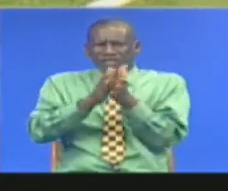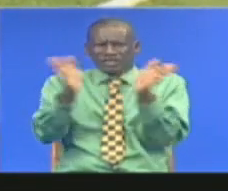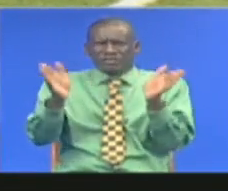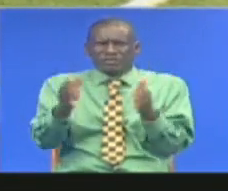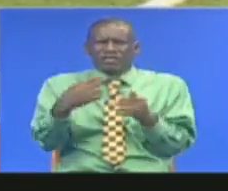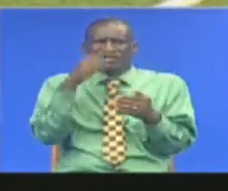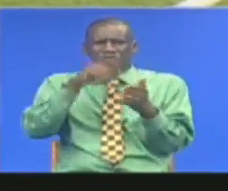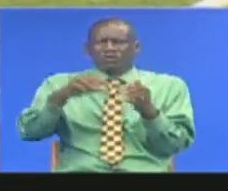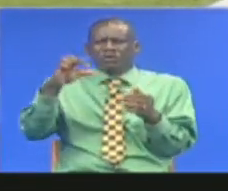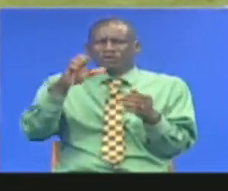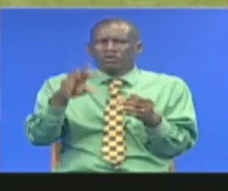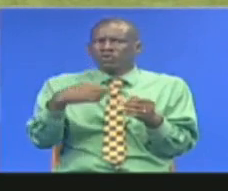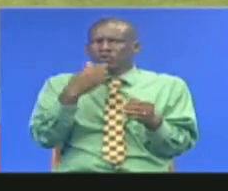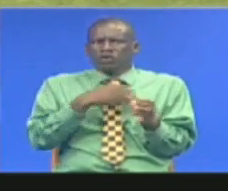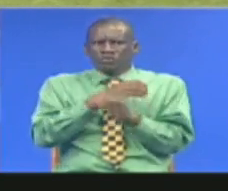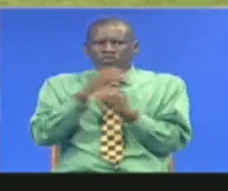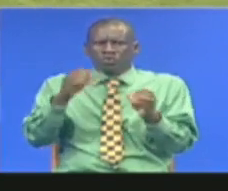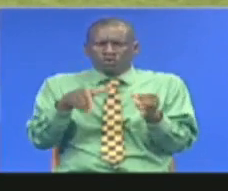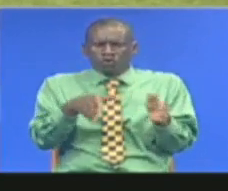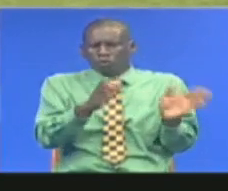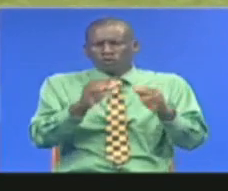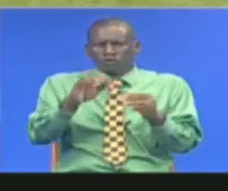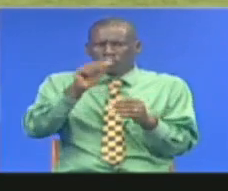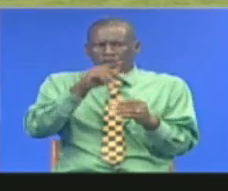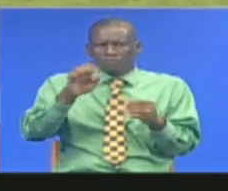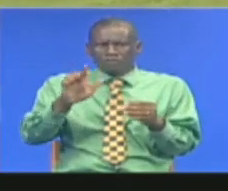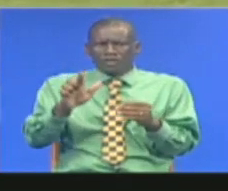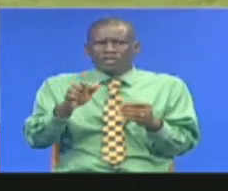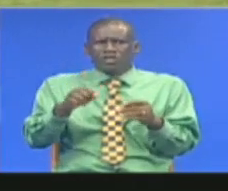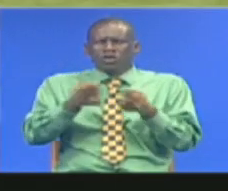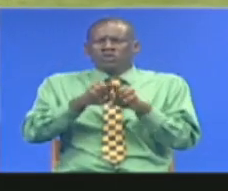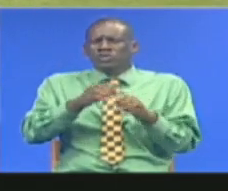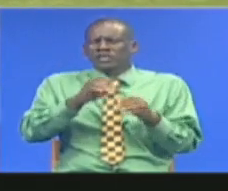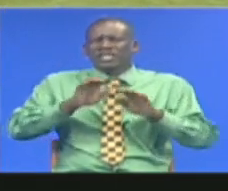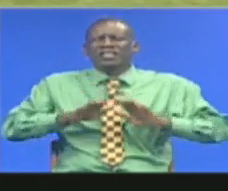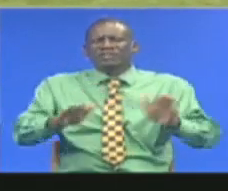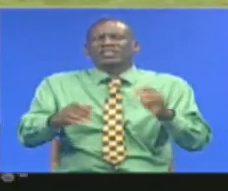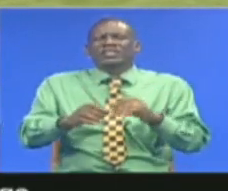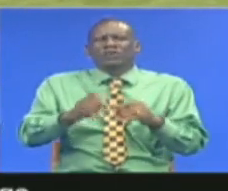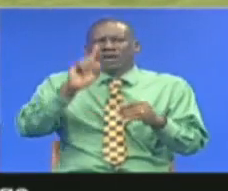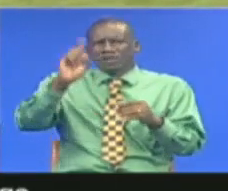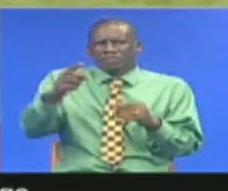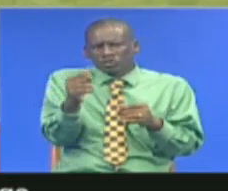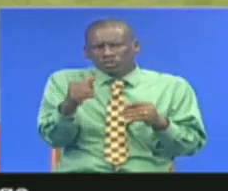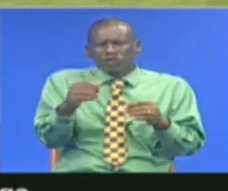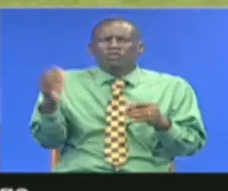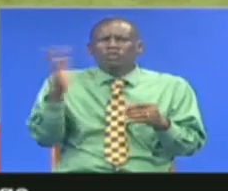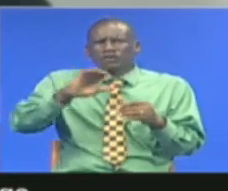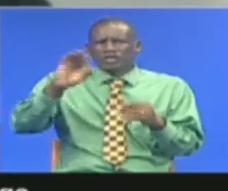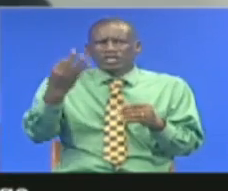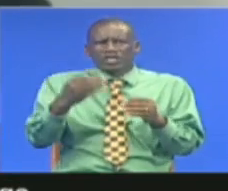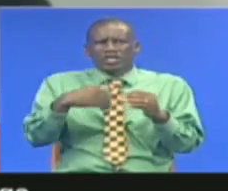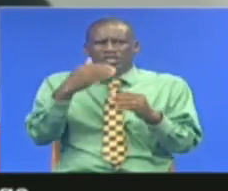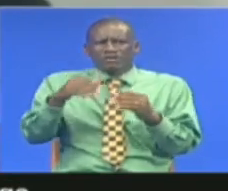that Gor, who have no room to appeal, also forfeited their 1 million shillings prize for finishing third in the tournament after their